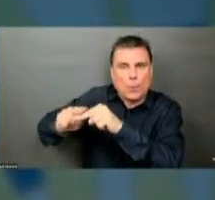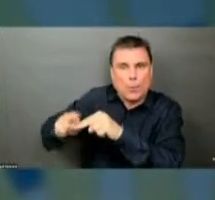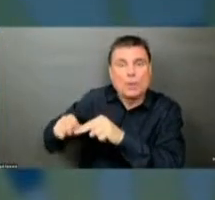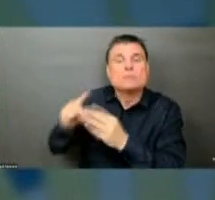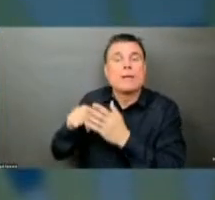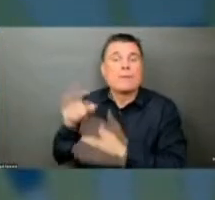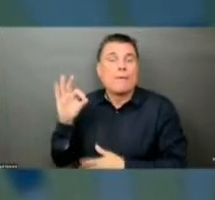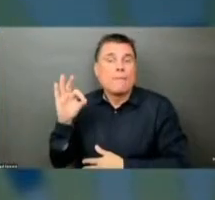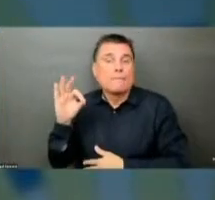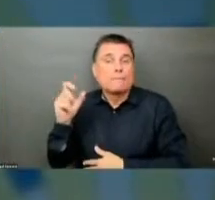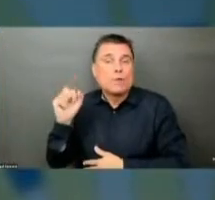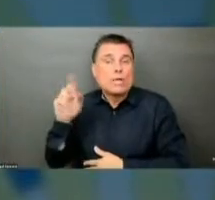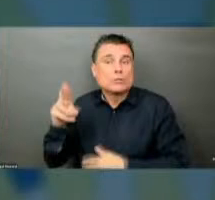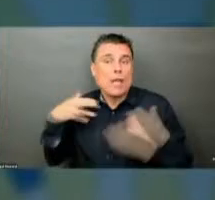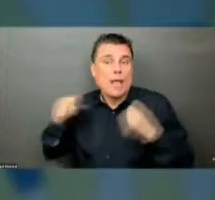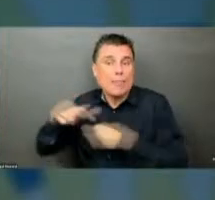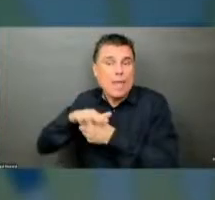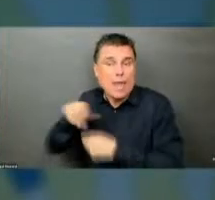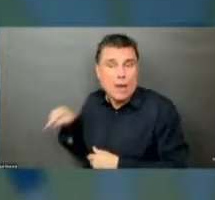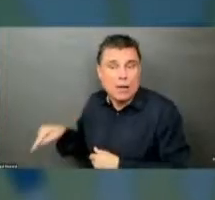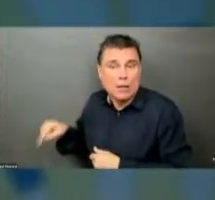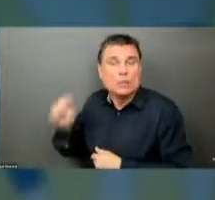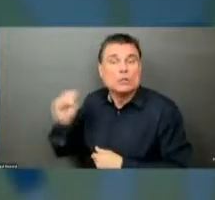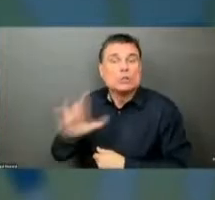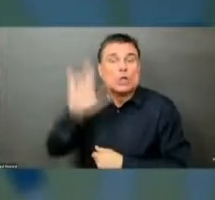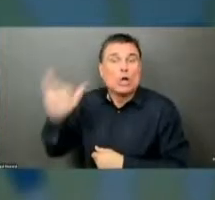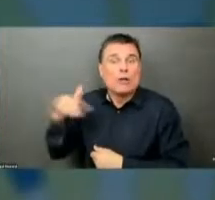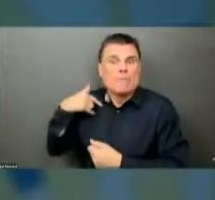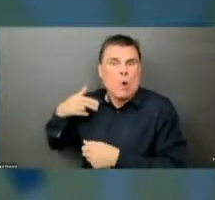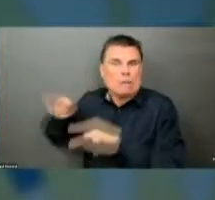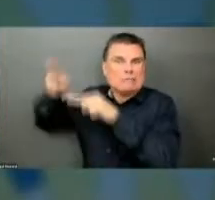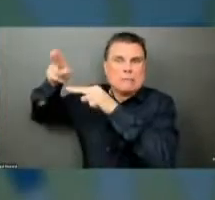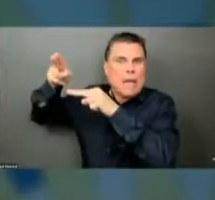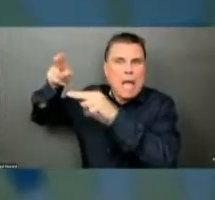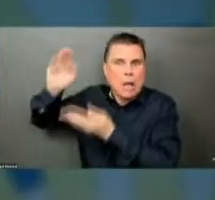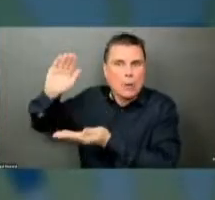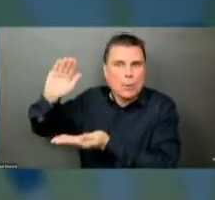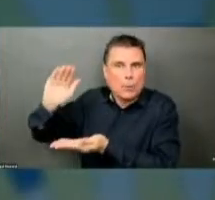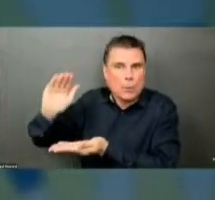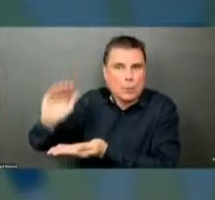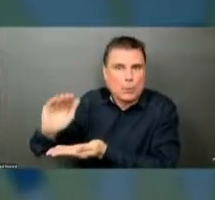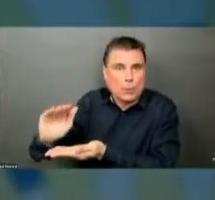This is the profile of our cases over the last couple of weeks.